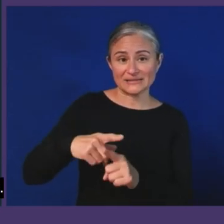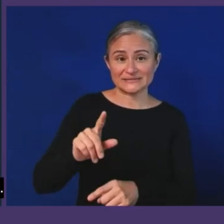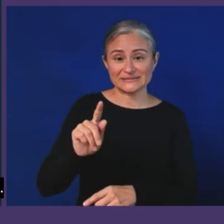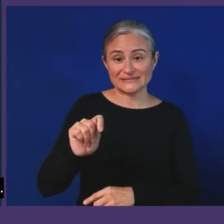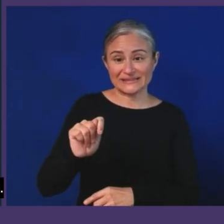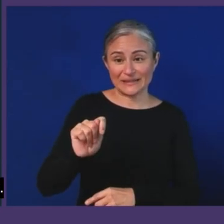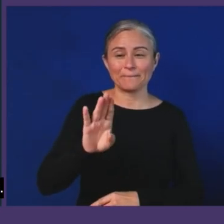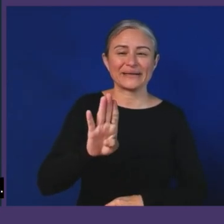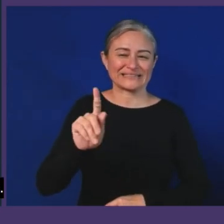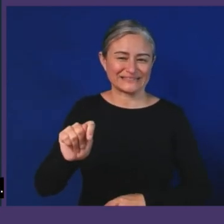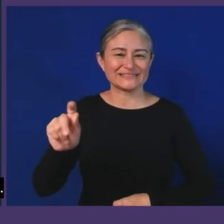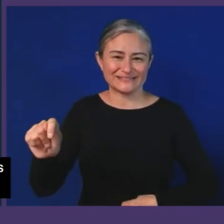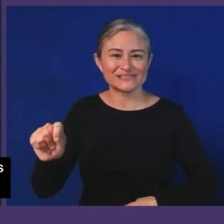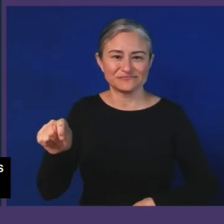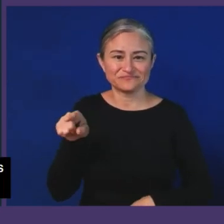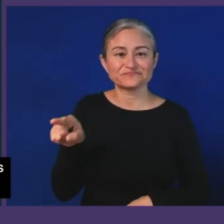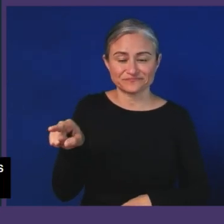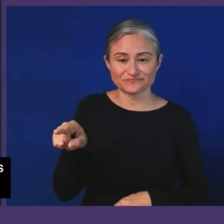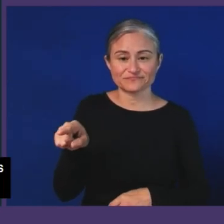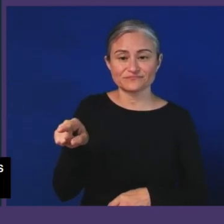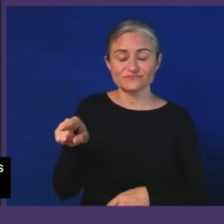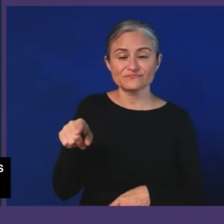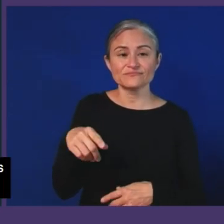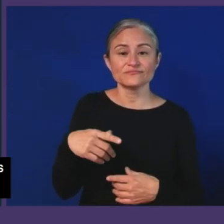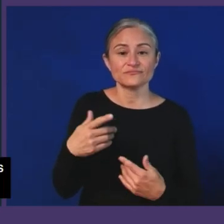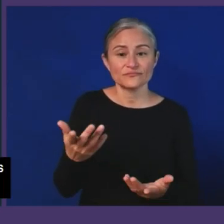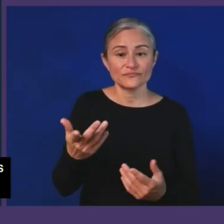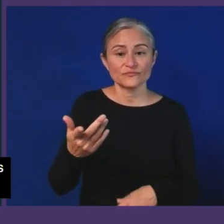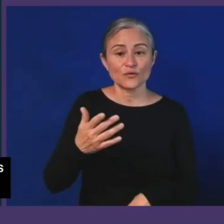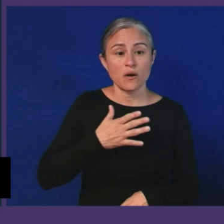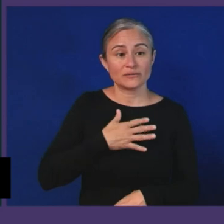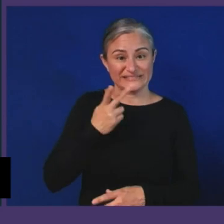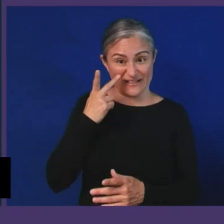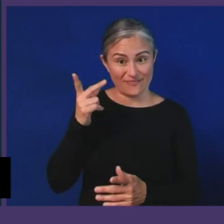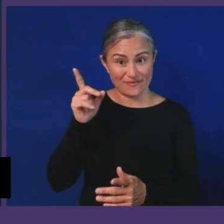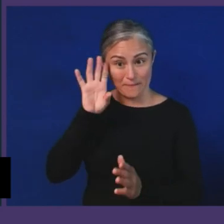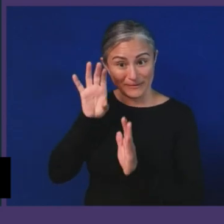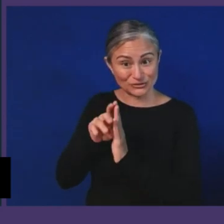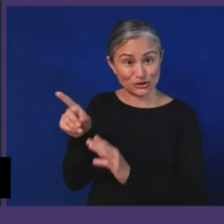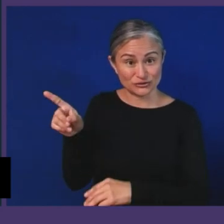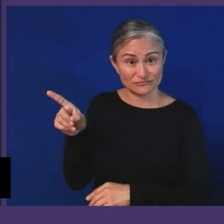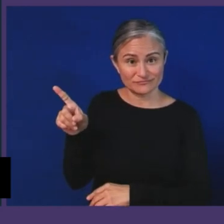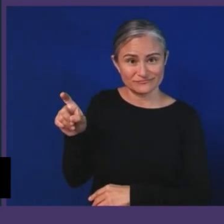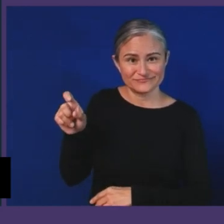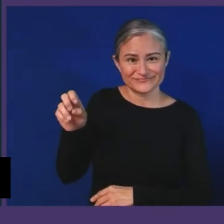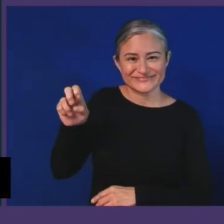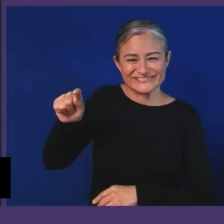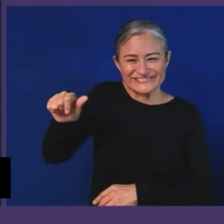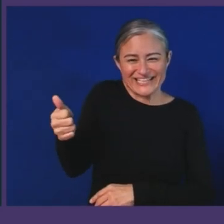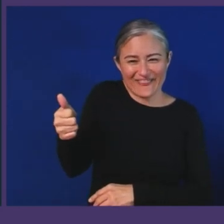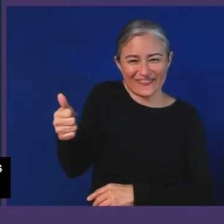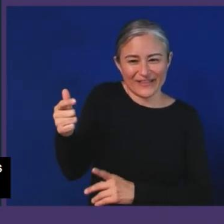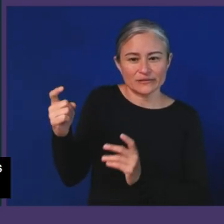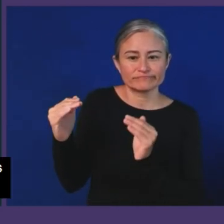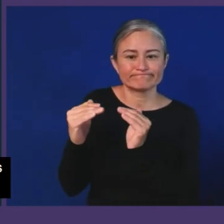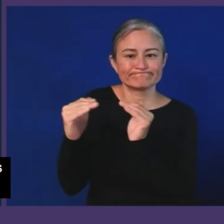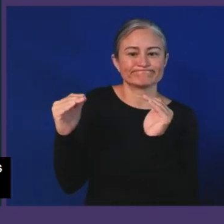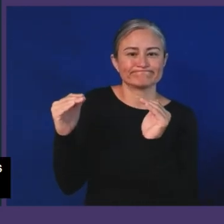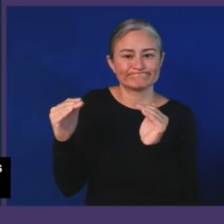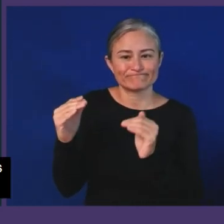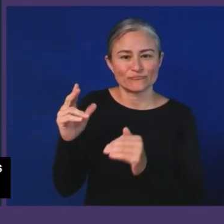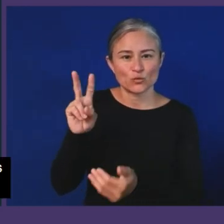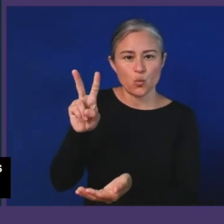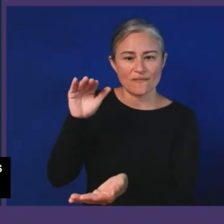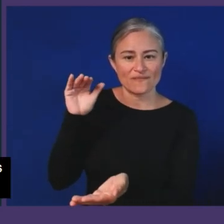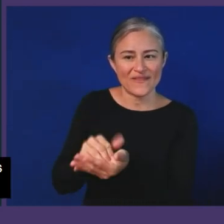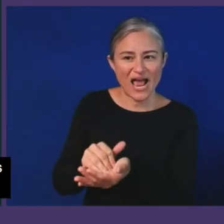be 2,000, 4,000, etc. So these are extremely long rows. And what we do is we take these documents and we pack them into rows, and we delimit them with